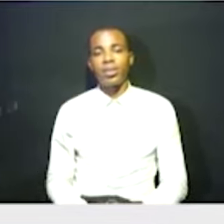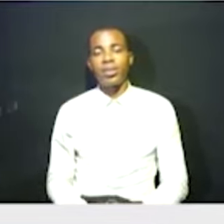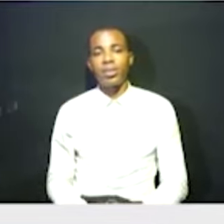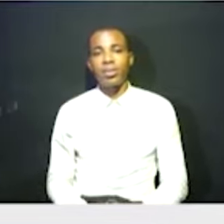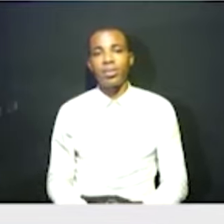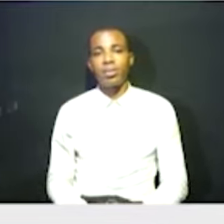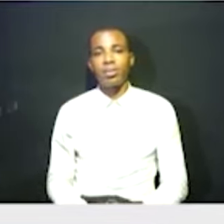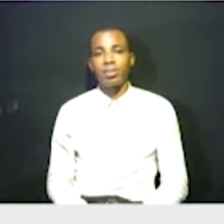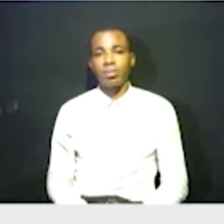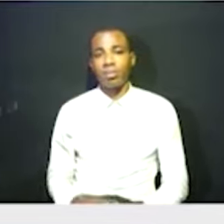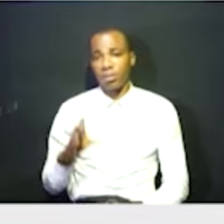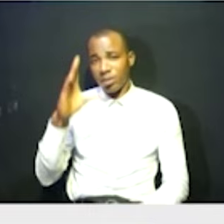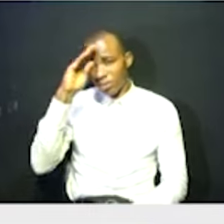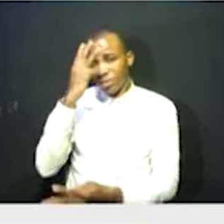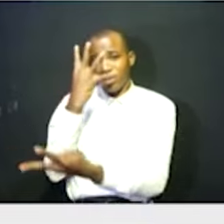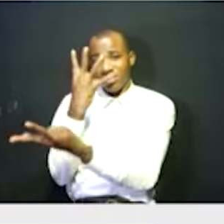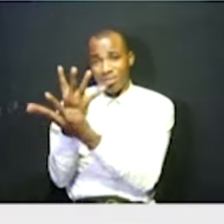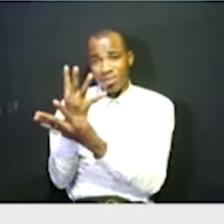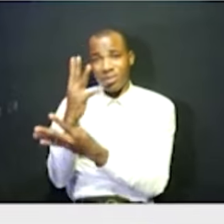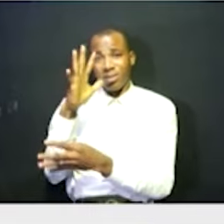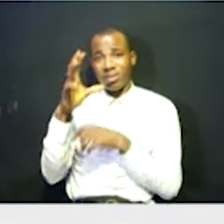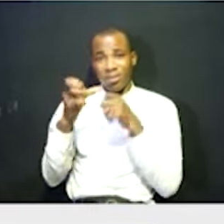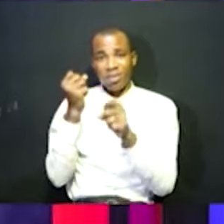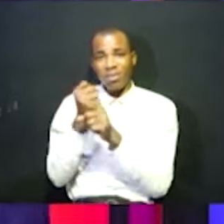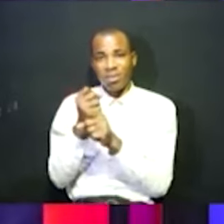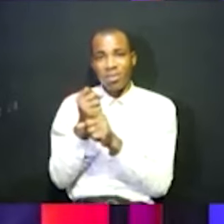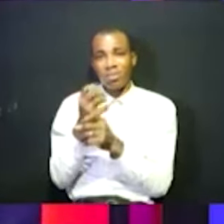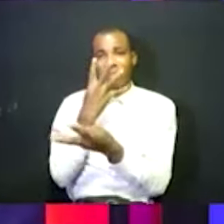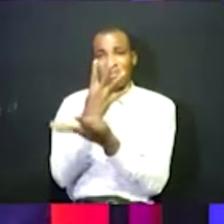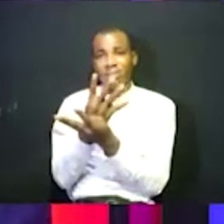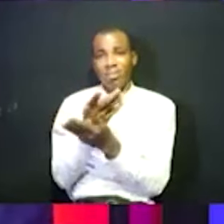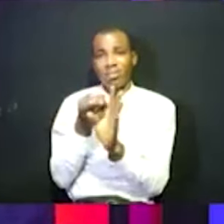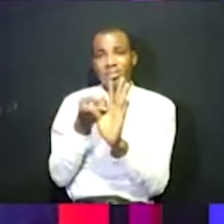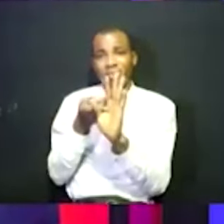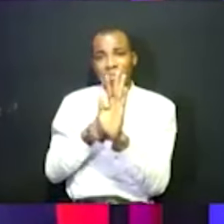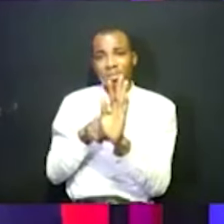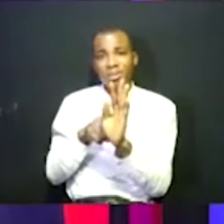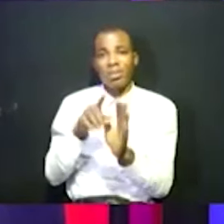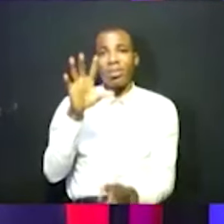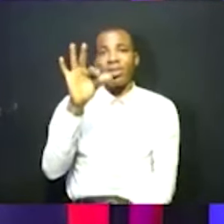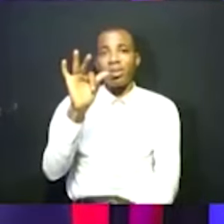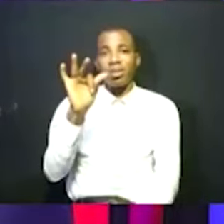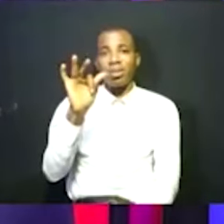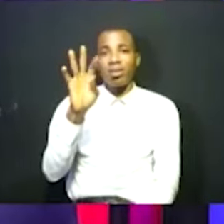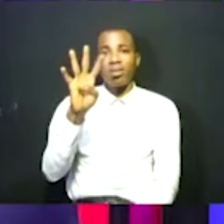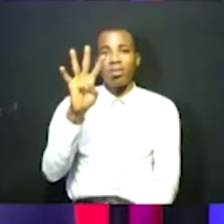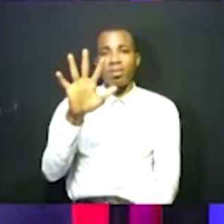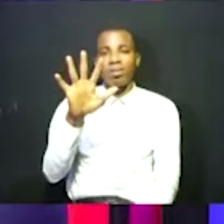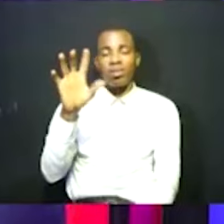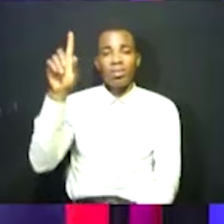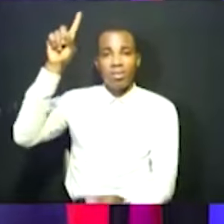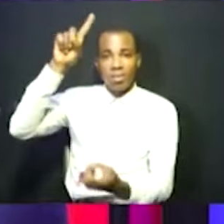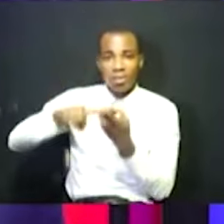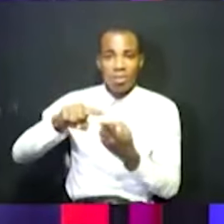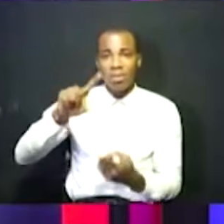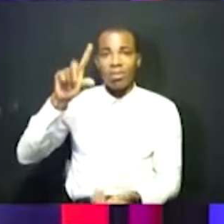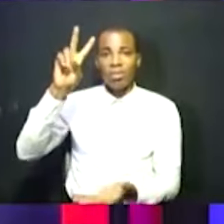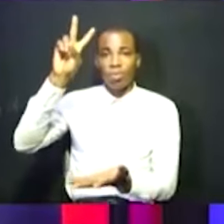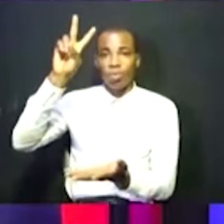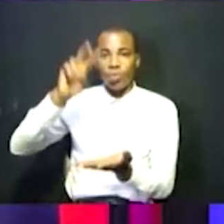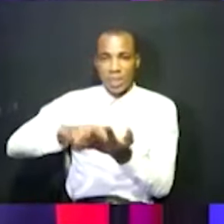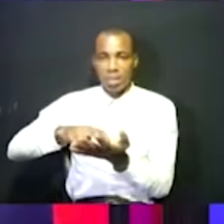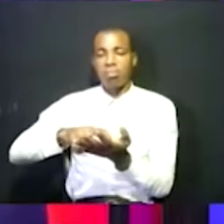Enum, a wefiasse. From 1945 to 2000. If he apem a hankron, Edianai, Enum, Cosi,